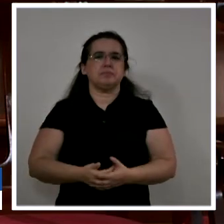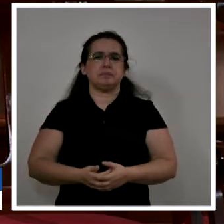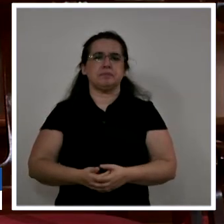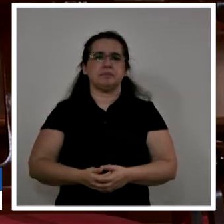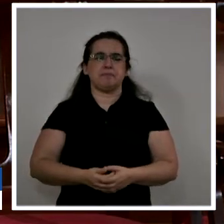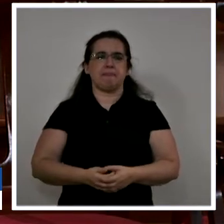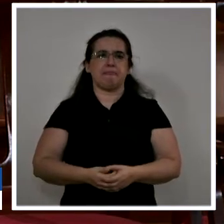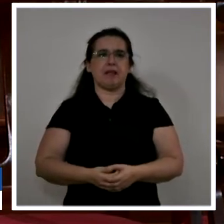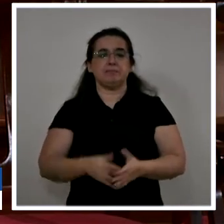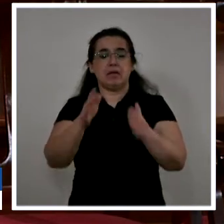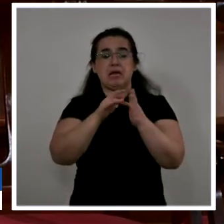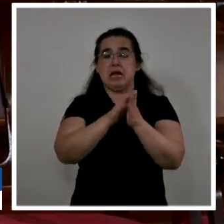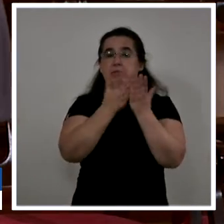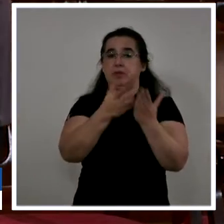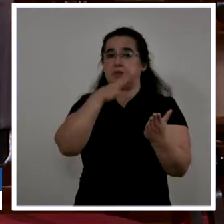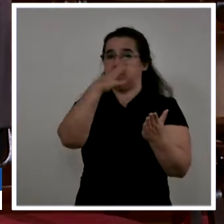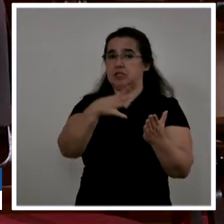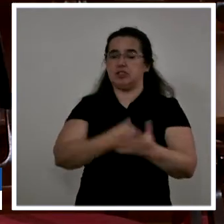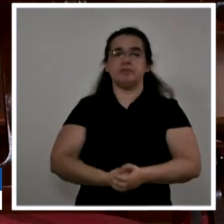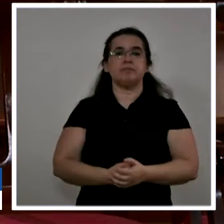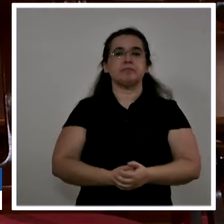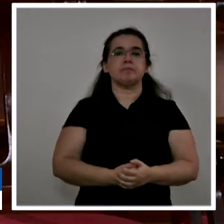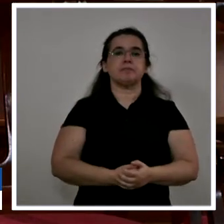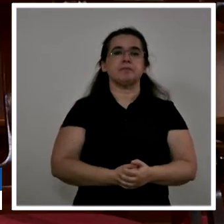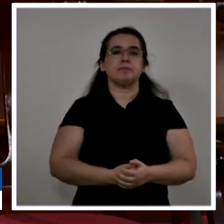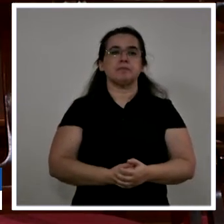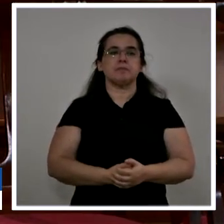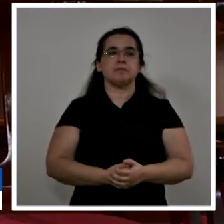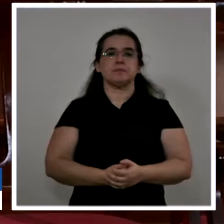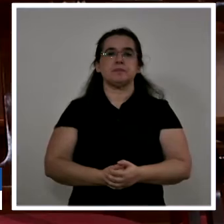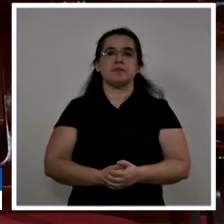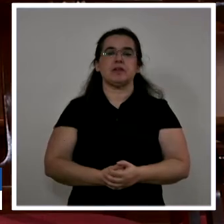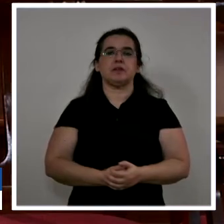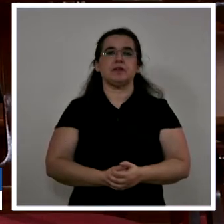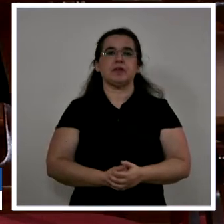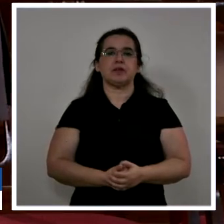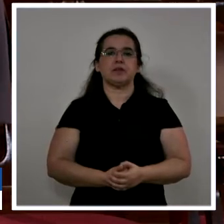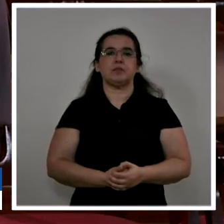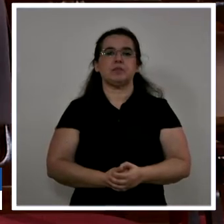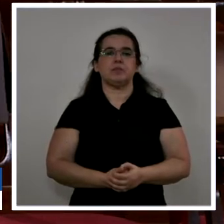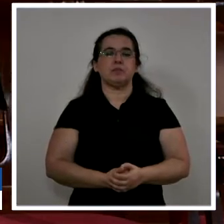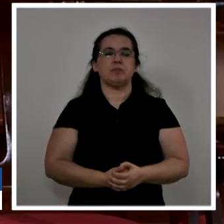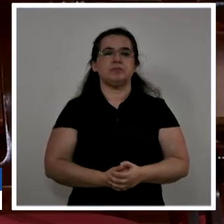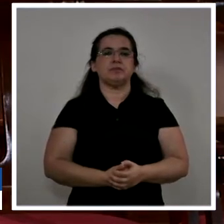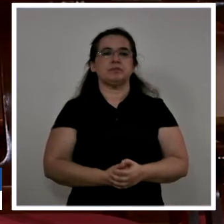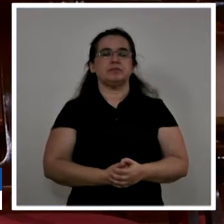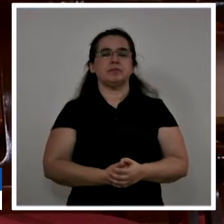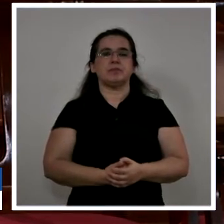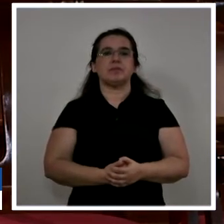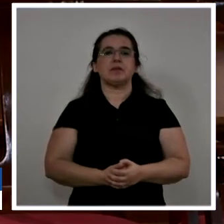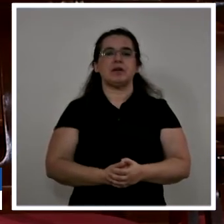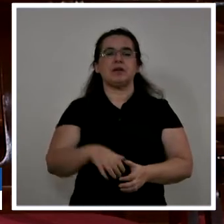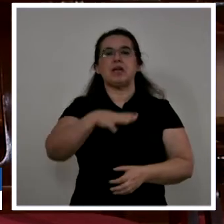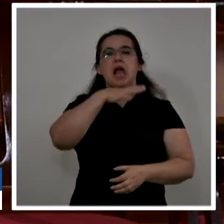does say, a Bíblia diz que, and we won't look at all the text for time's sake, but it says in Hebrews 4 and não,